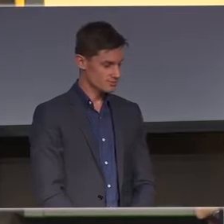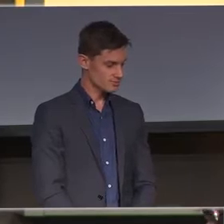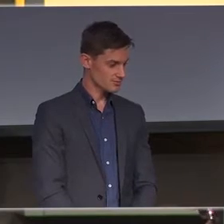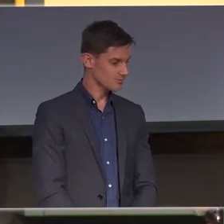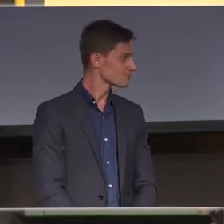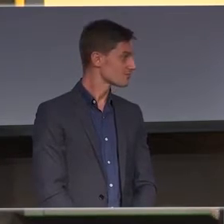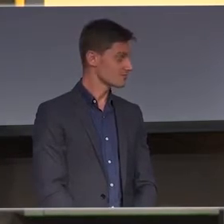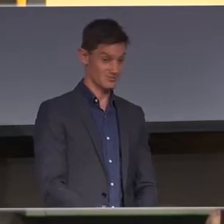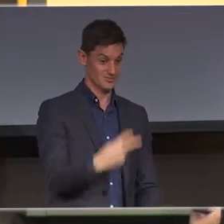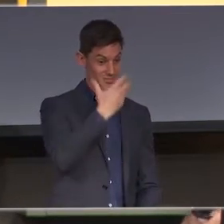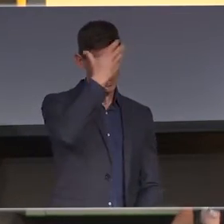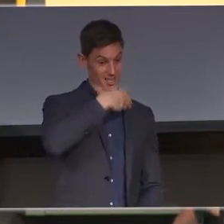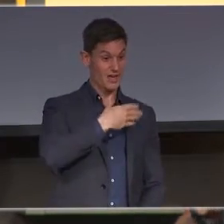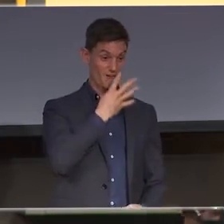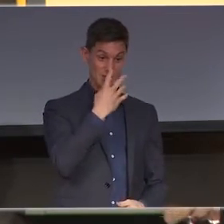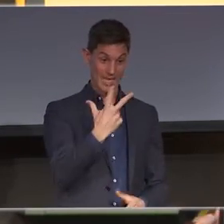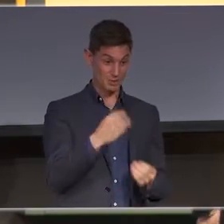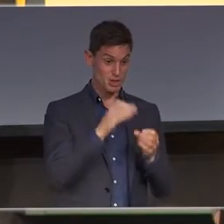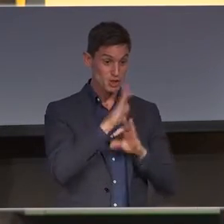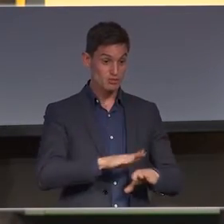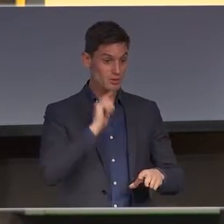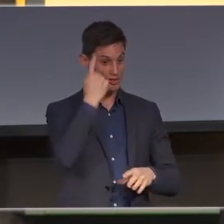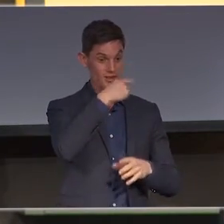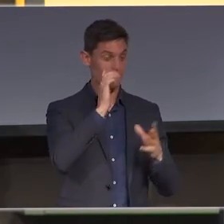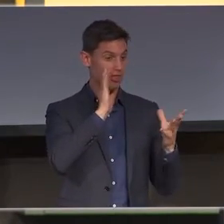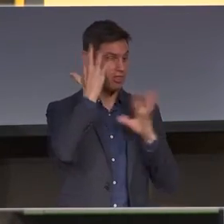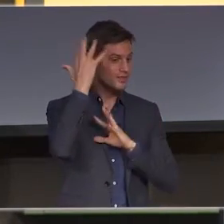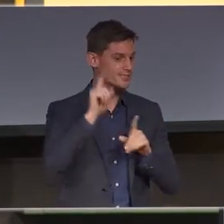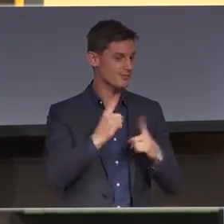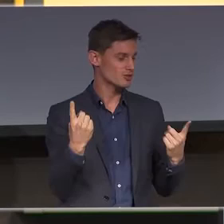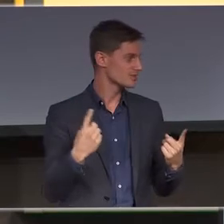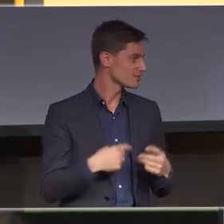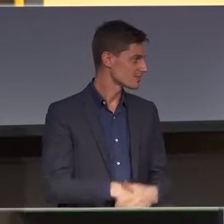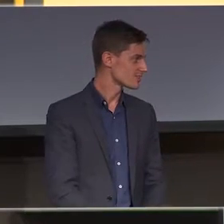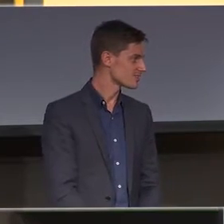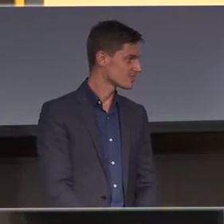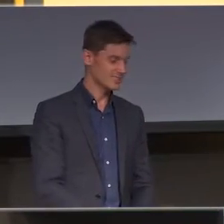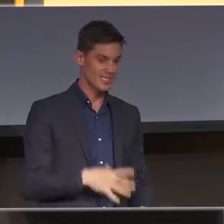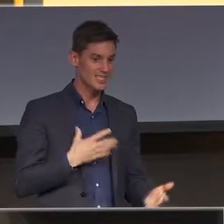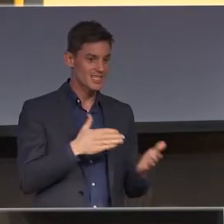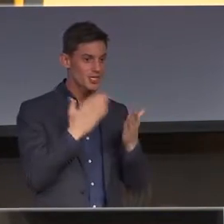You don't look like this at 48 when you've got kids. Right. All the money goes on eye cream.